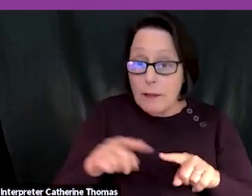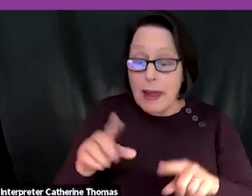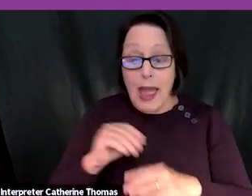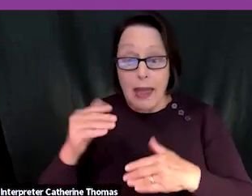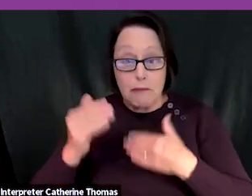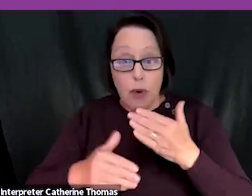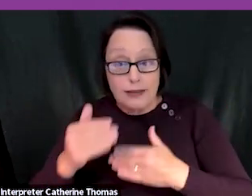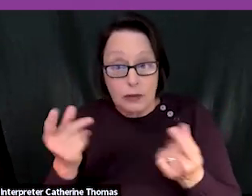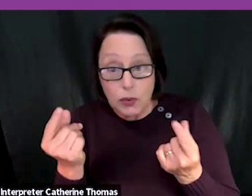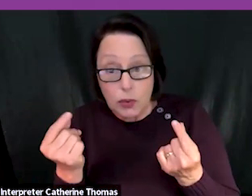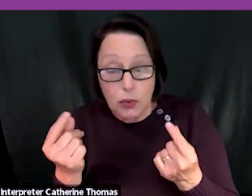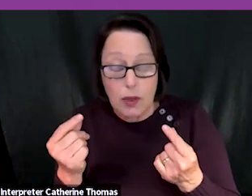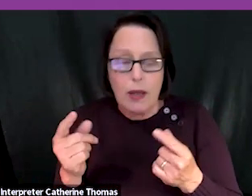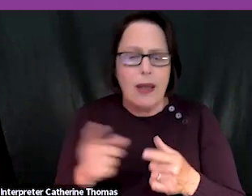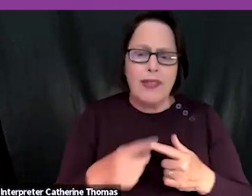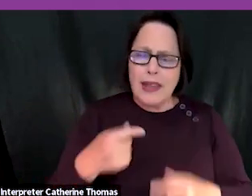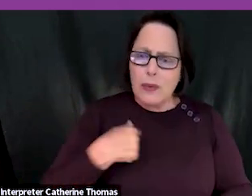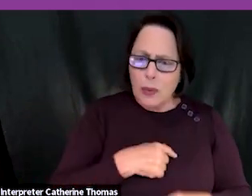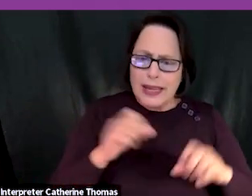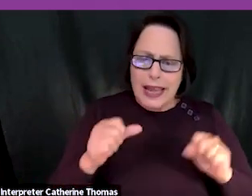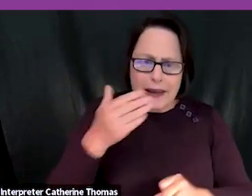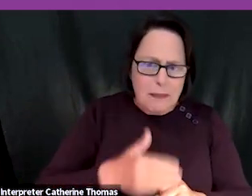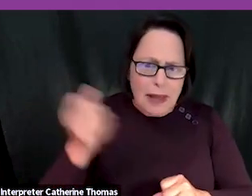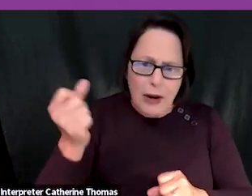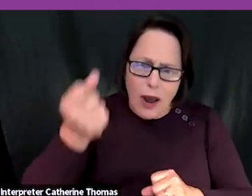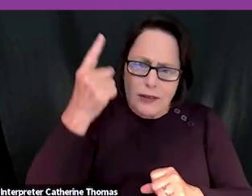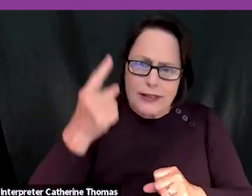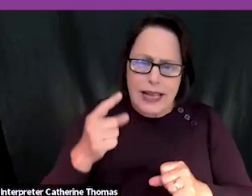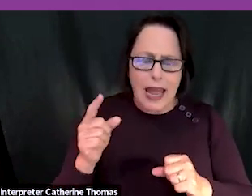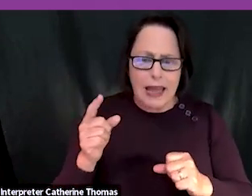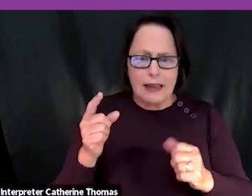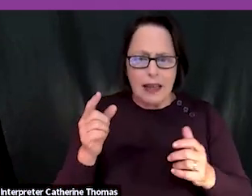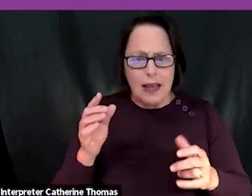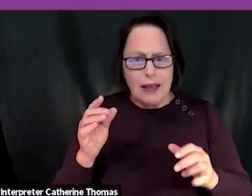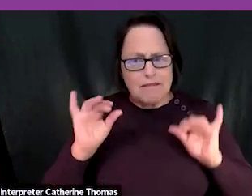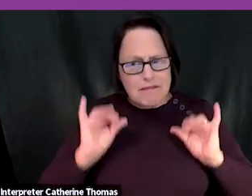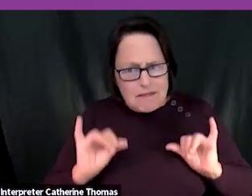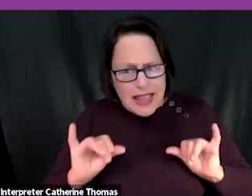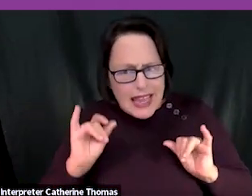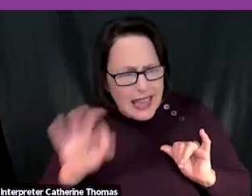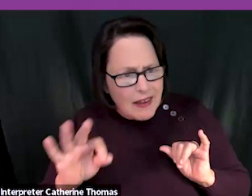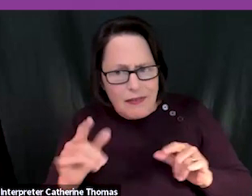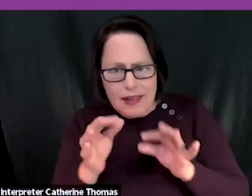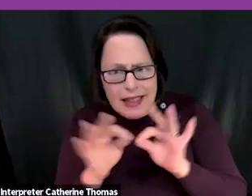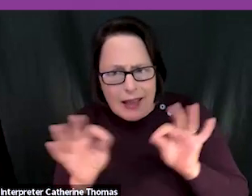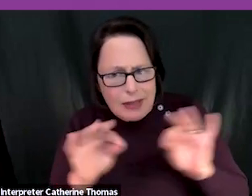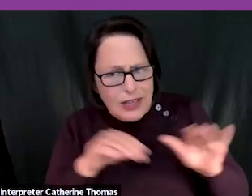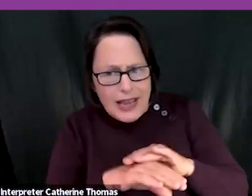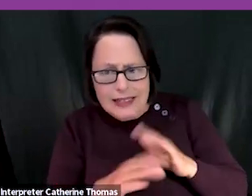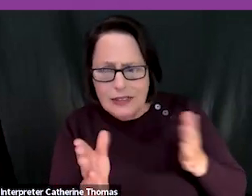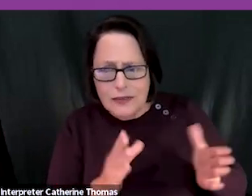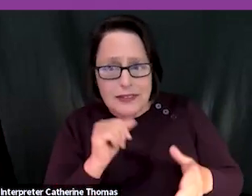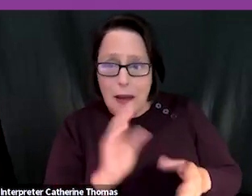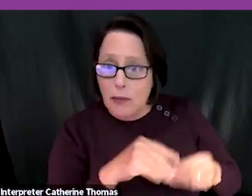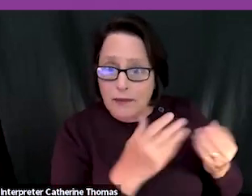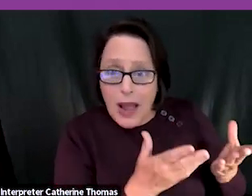can best understand the ways where language access services may not have been provided,